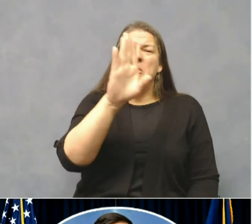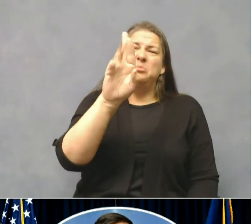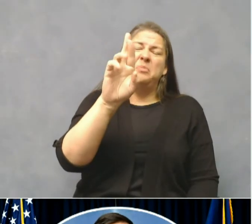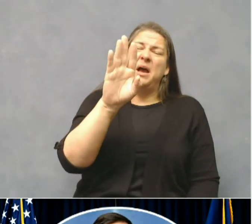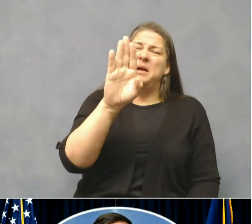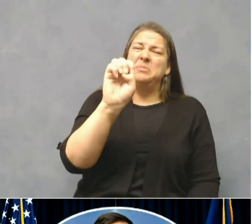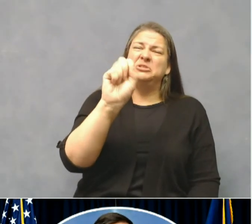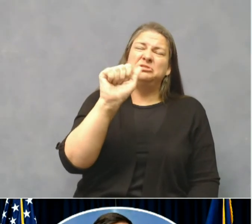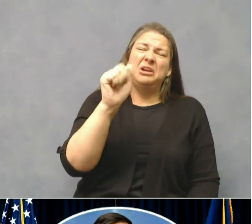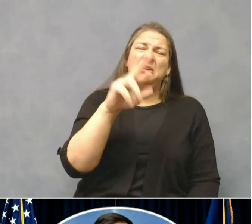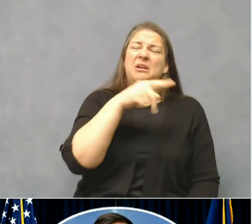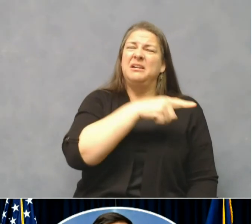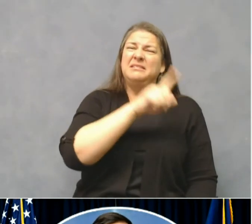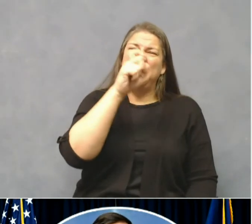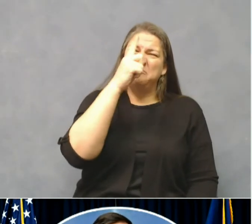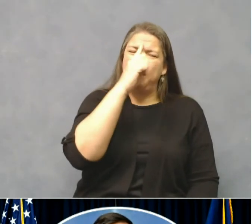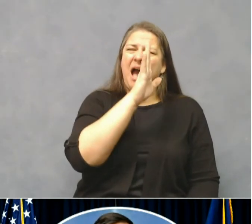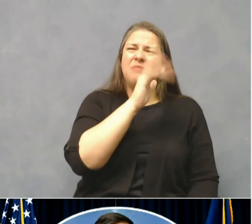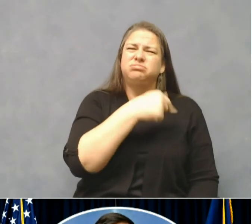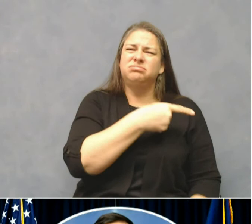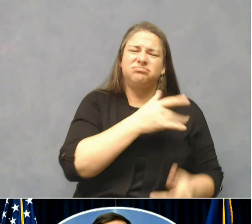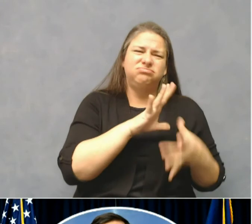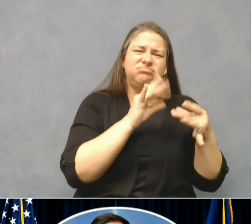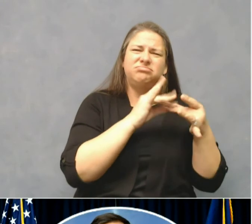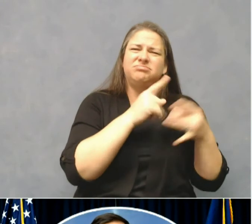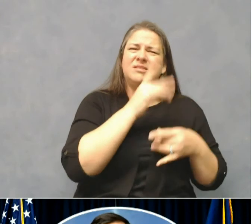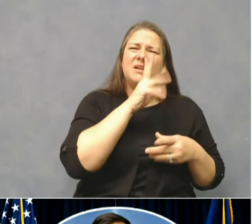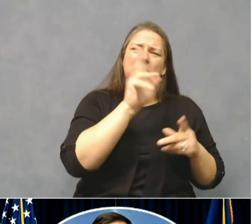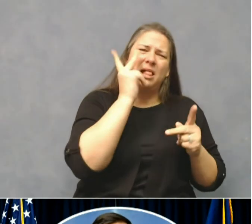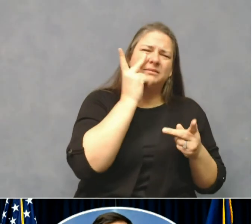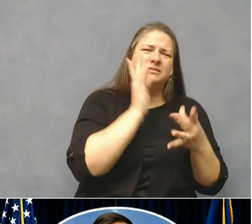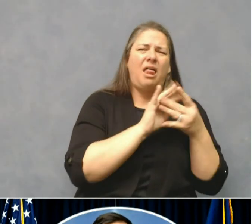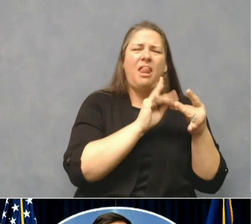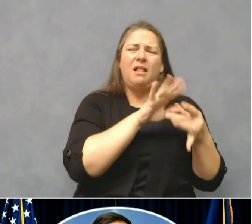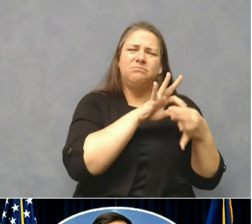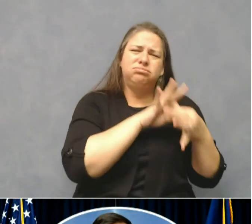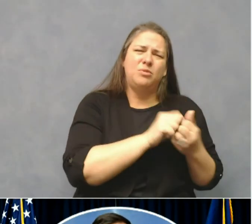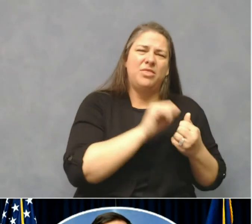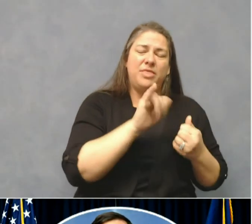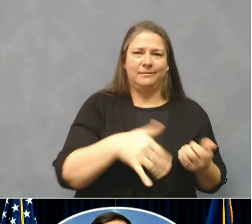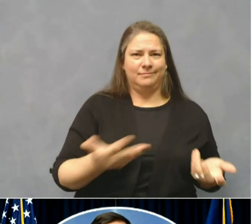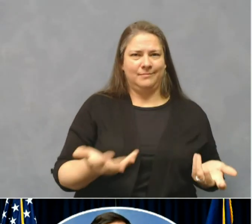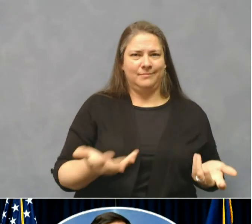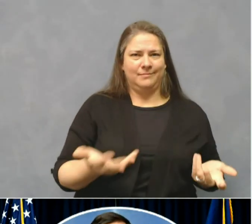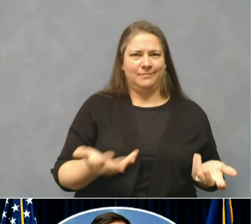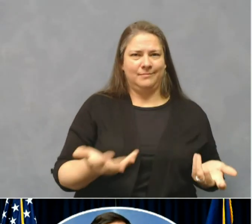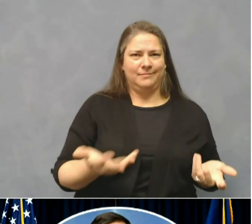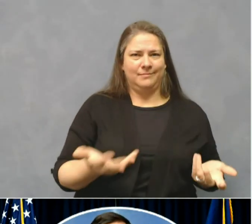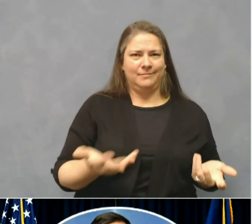agrees that the plans we're putting into place will work. That means that the public health experts all,